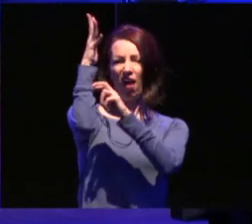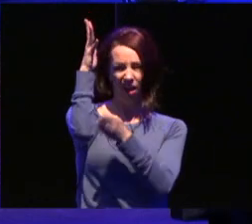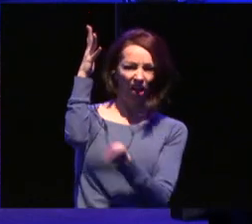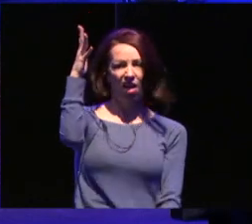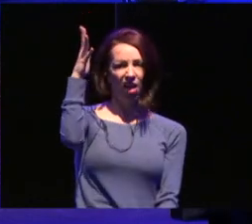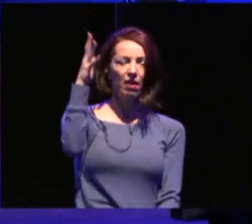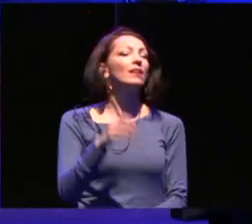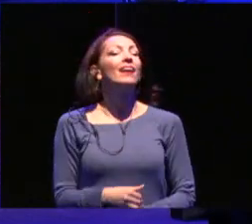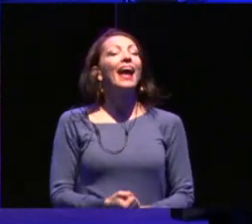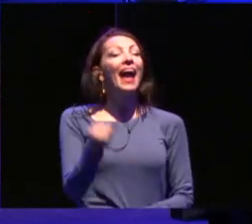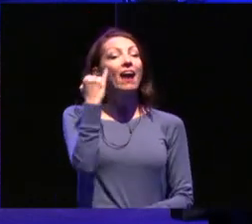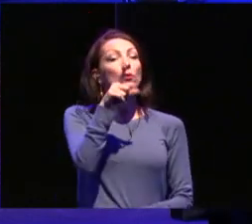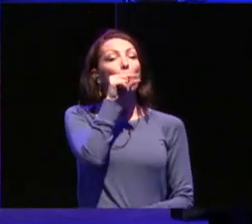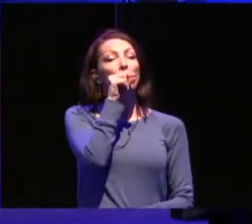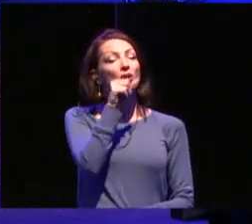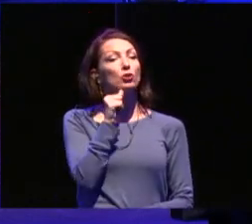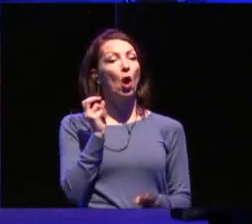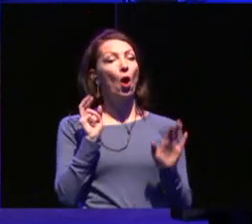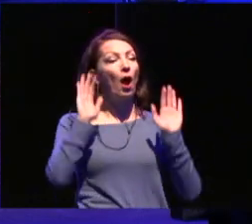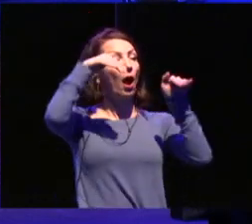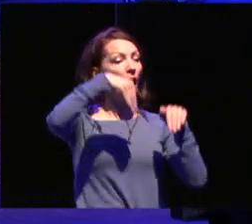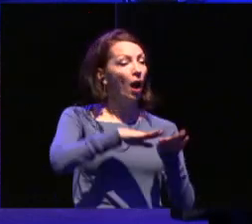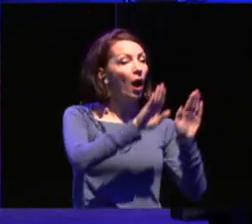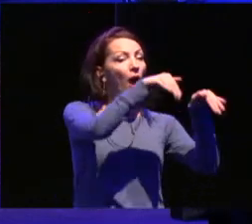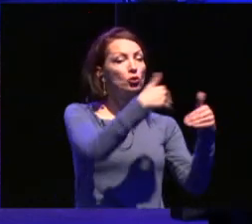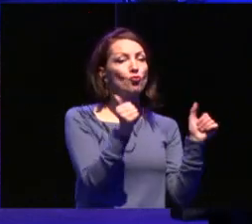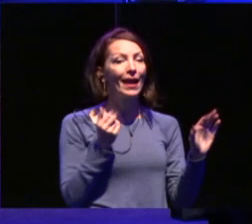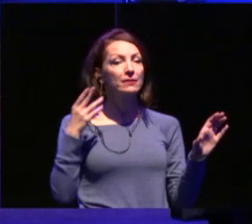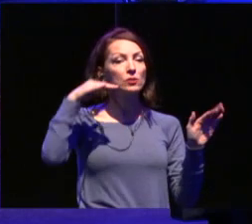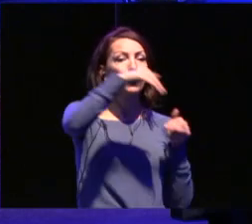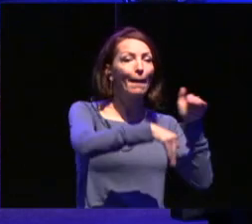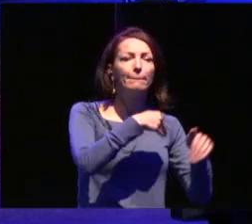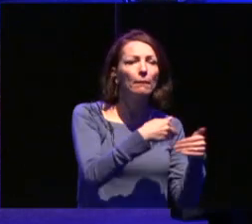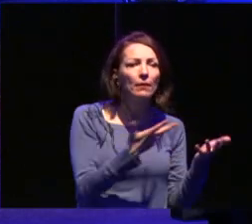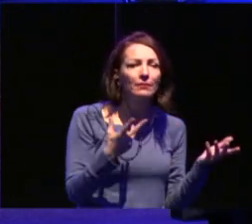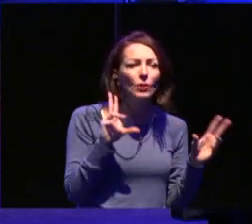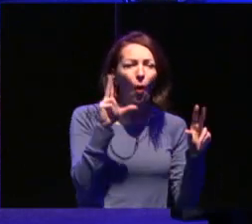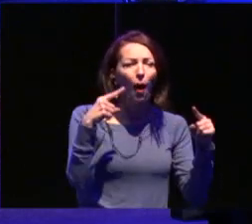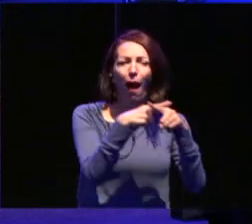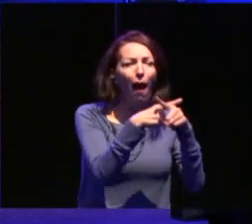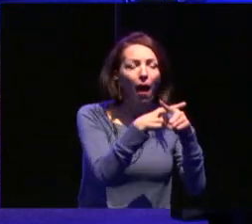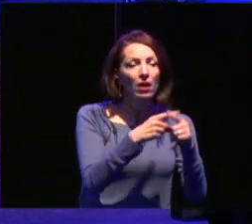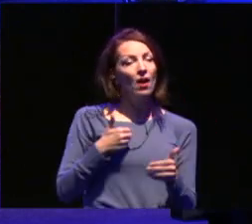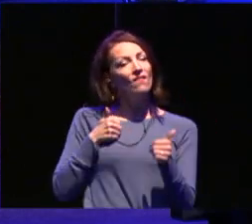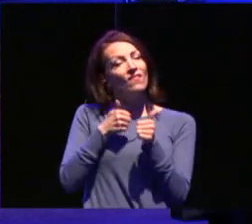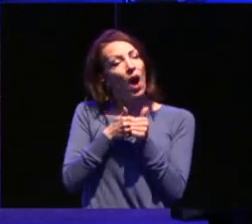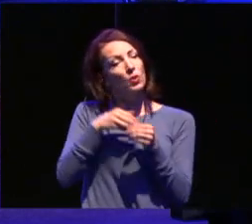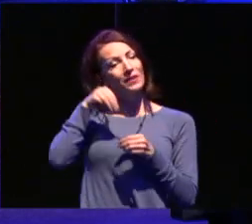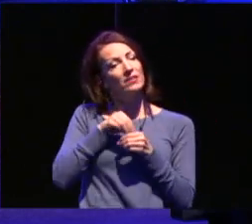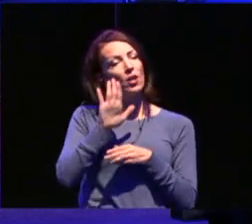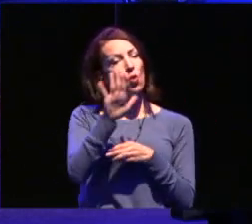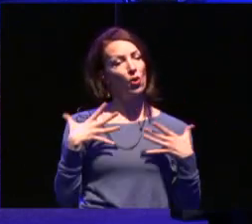ocean if you're a bird. You're following your calling. You're following what your strength is. You are